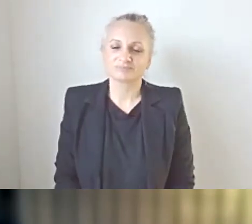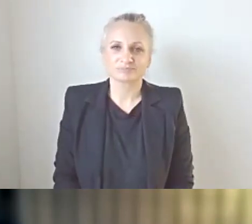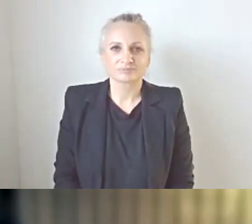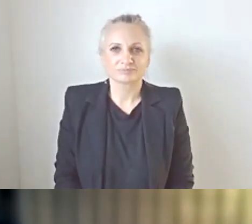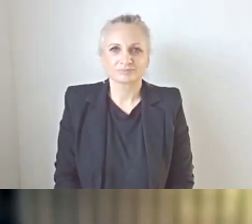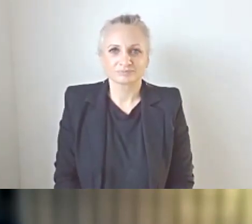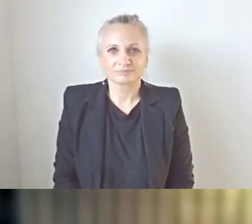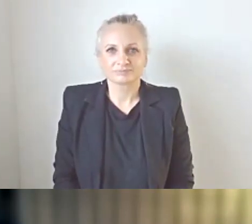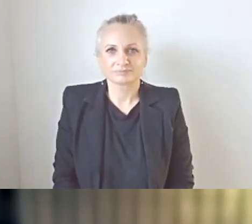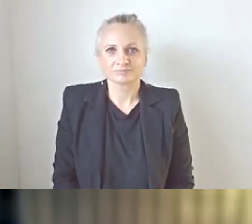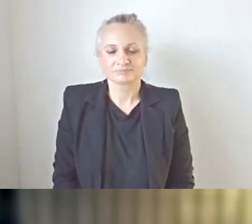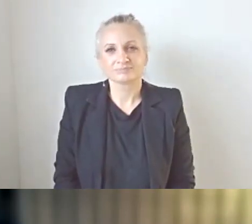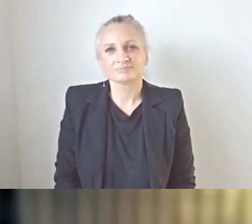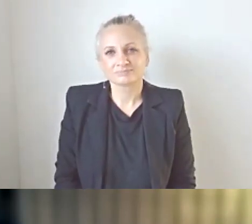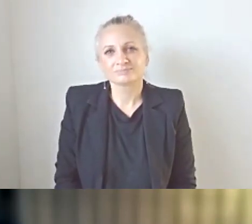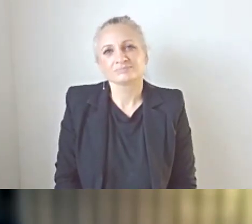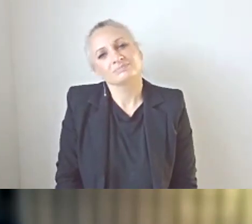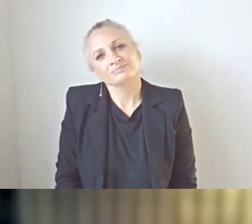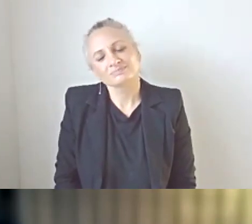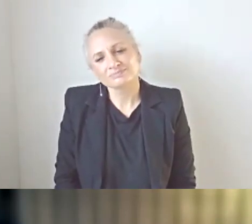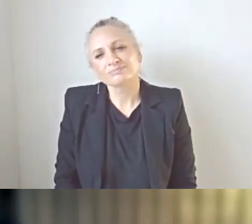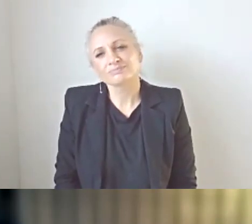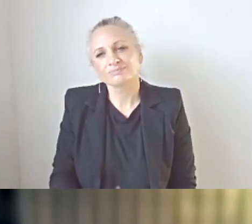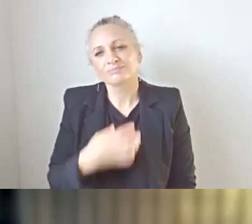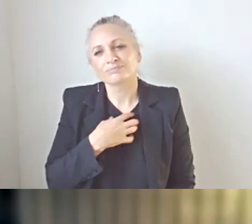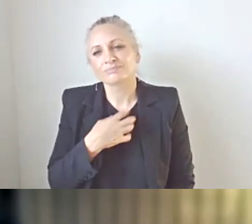Cool. Yeah, I often think about